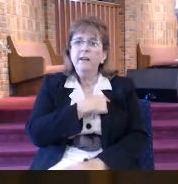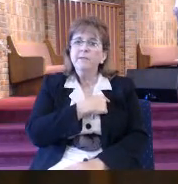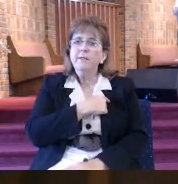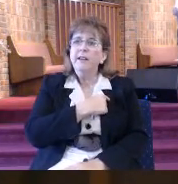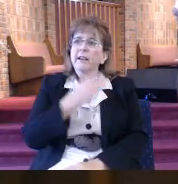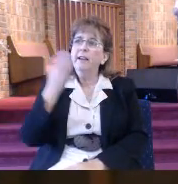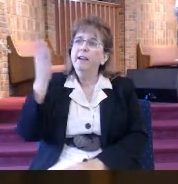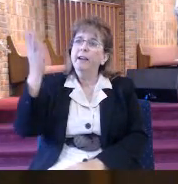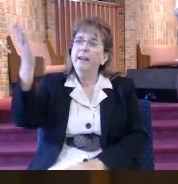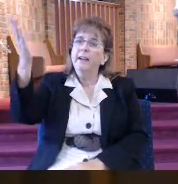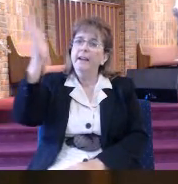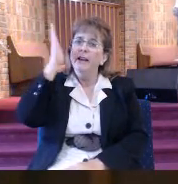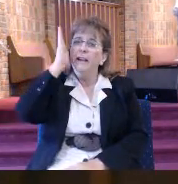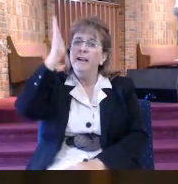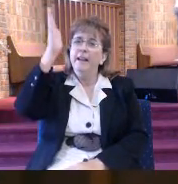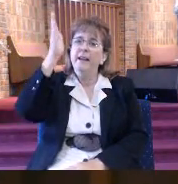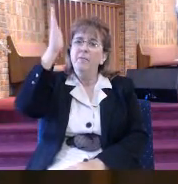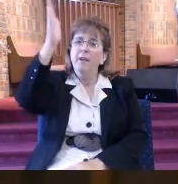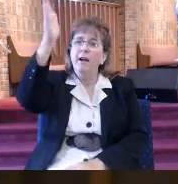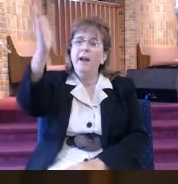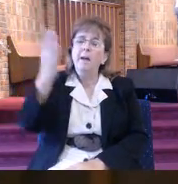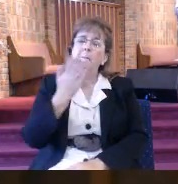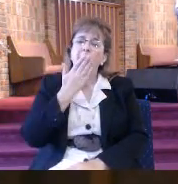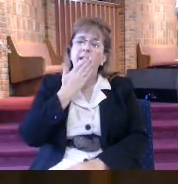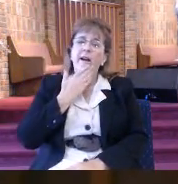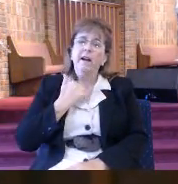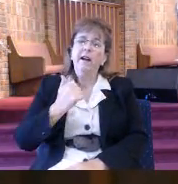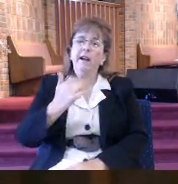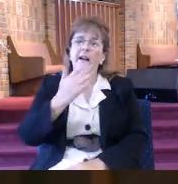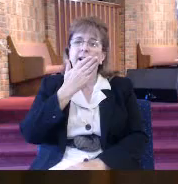the sweet by and